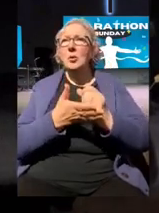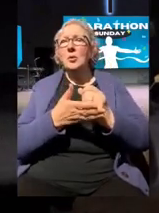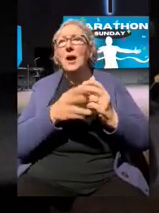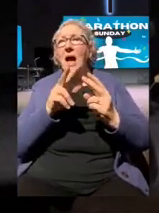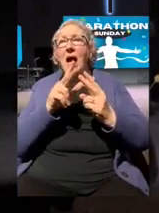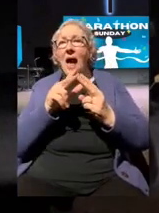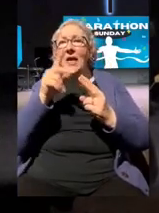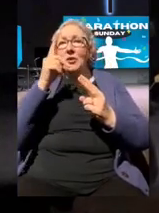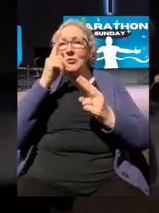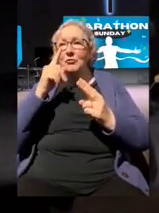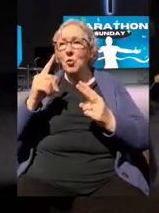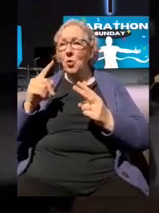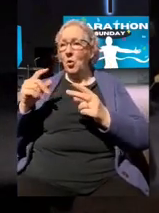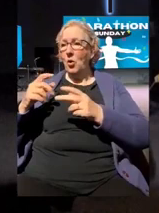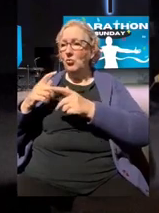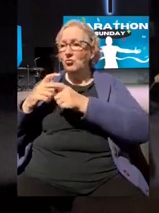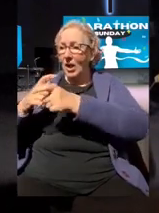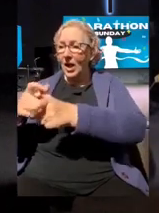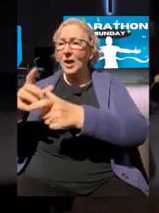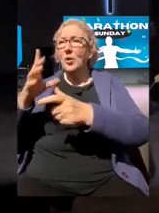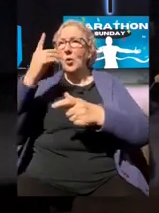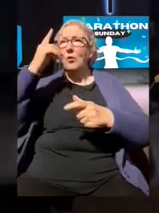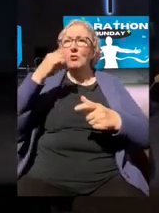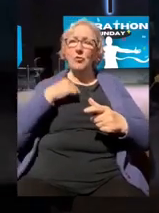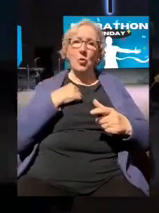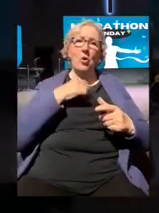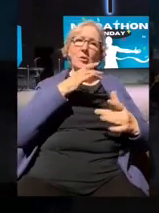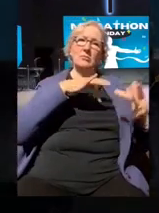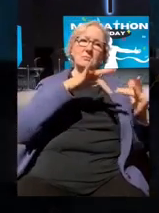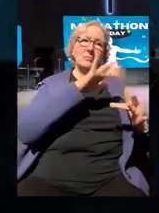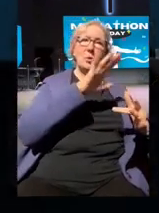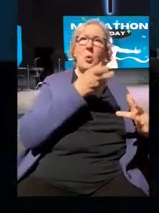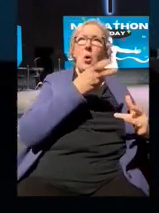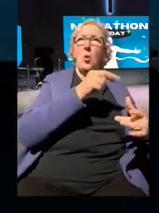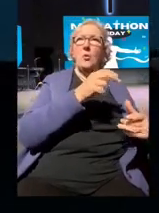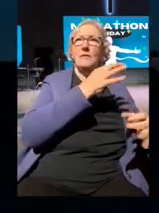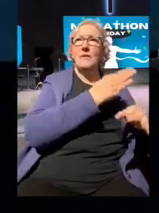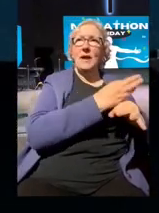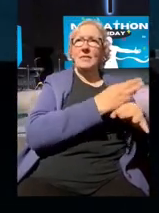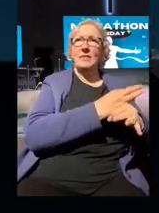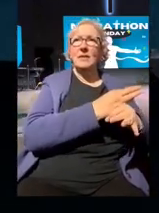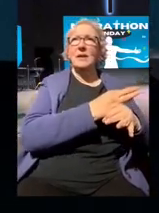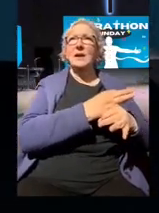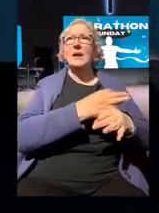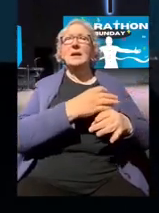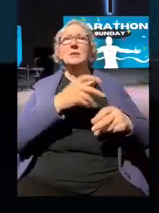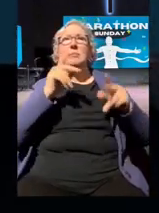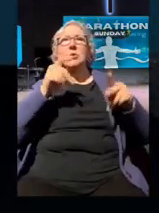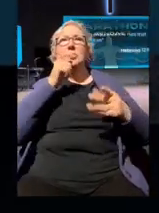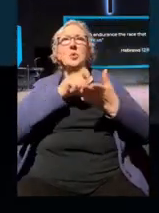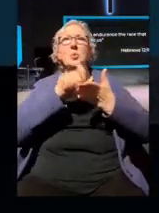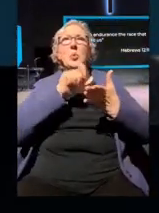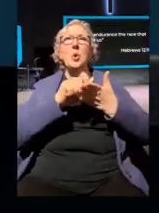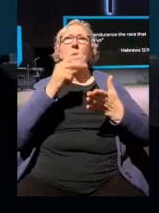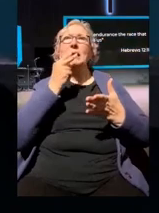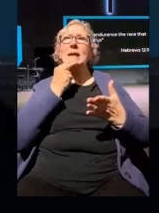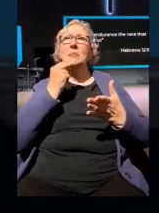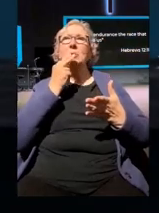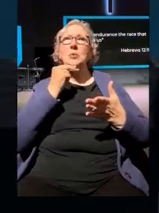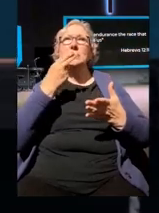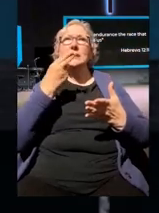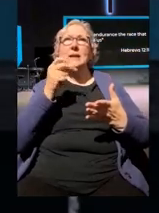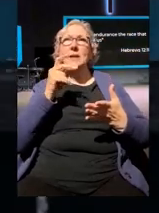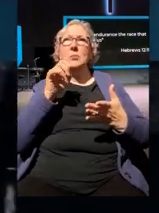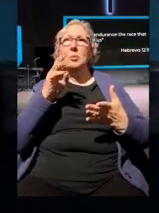strengthen your own faith. After all, it was the writer of the book of Hebrews that encouraged us to